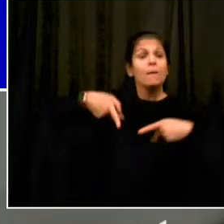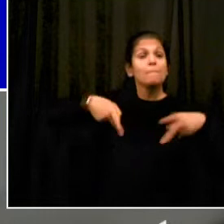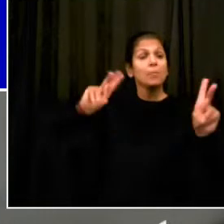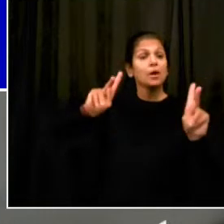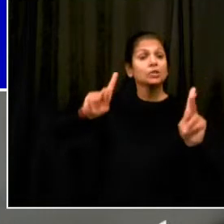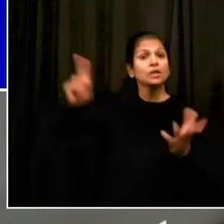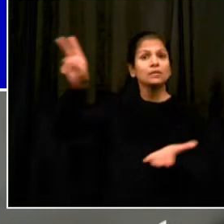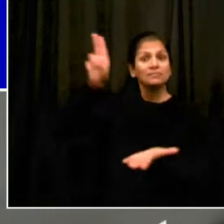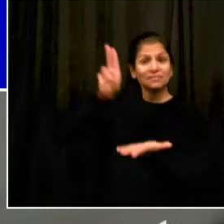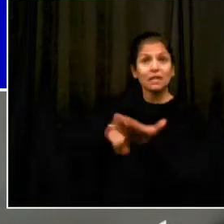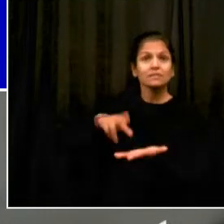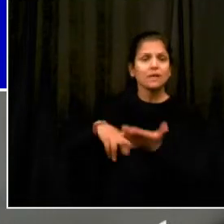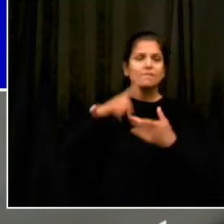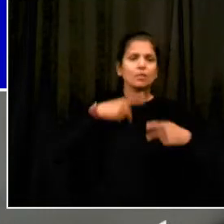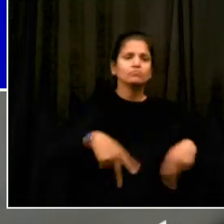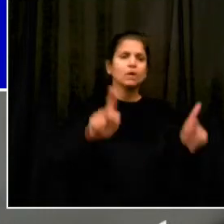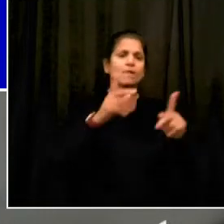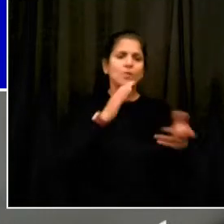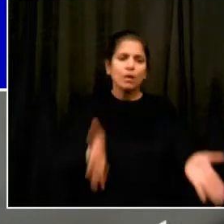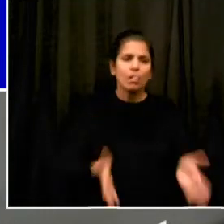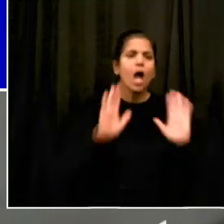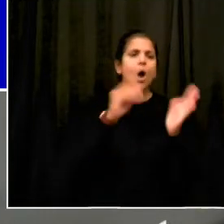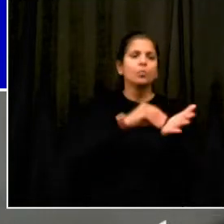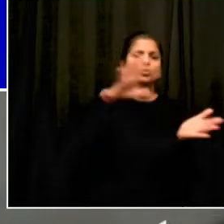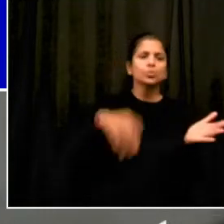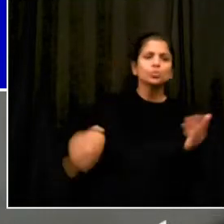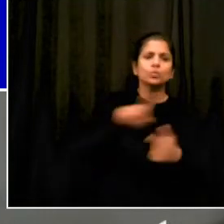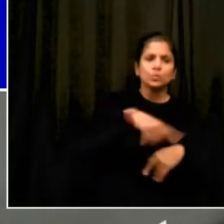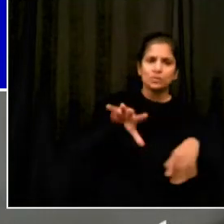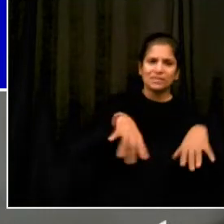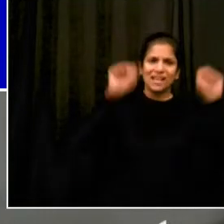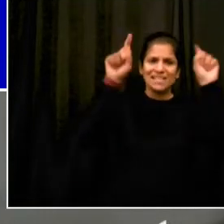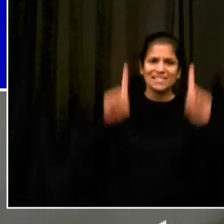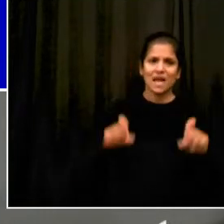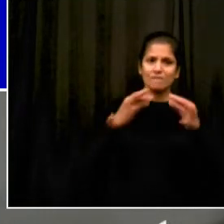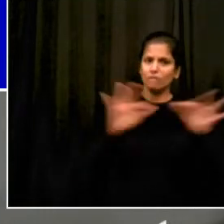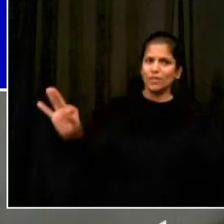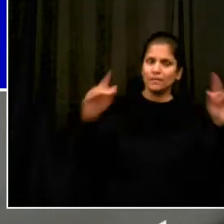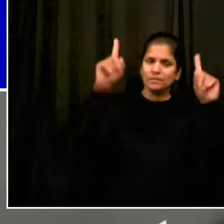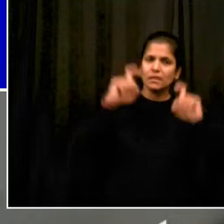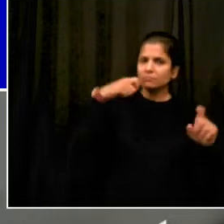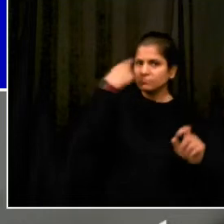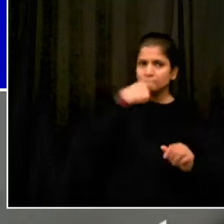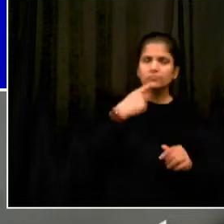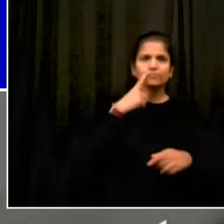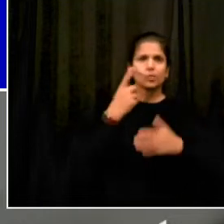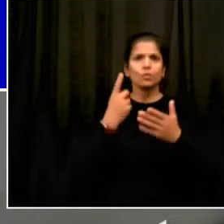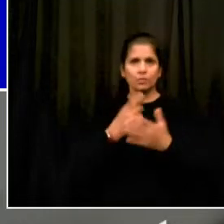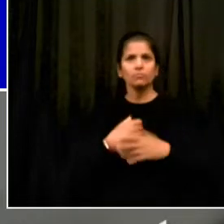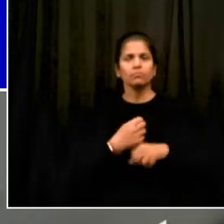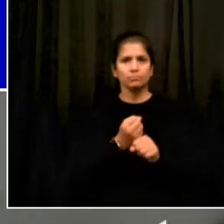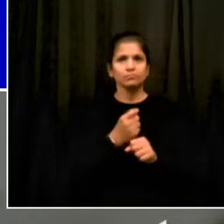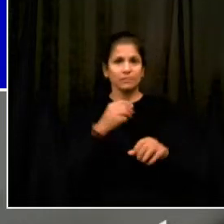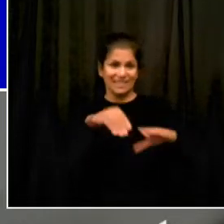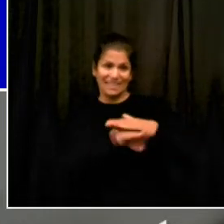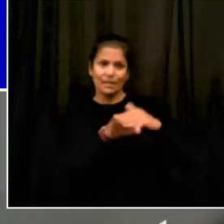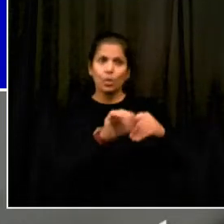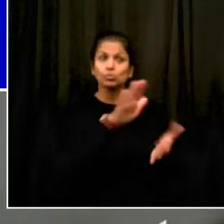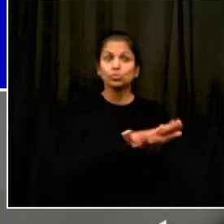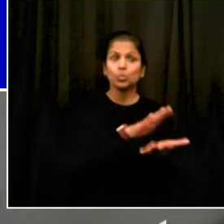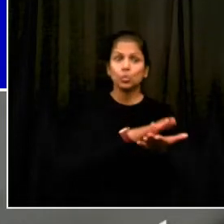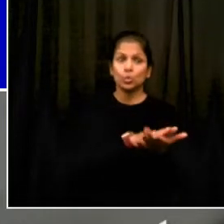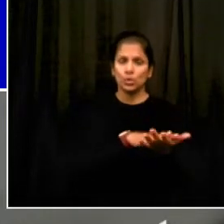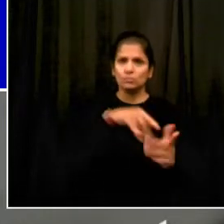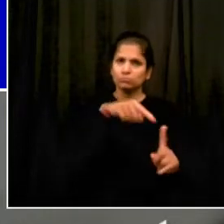forward, they either will have to have a testing consent form on file or appropriate medical exemption from a